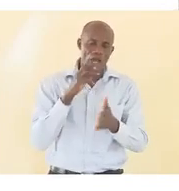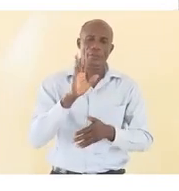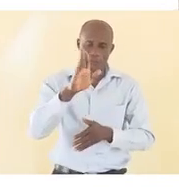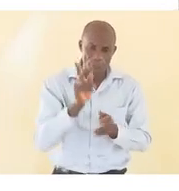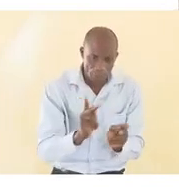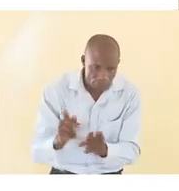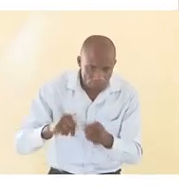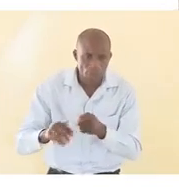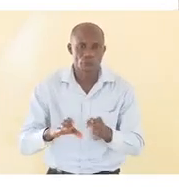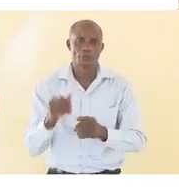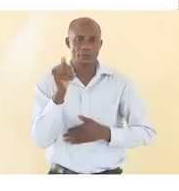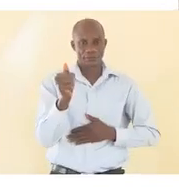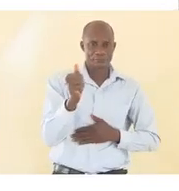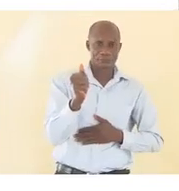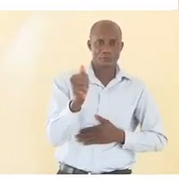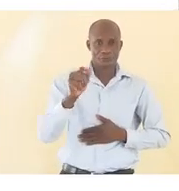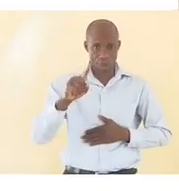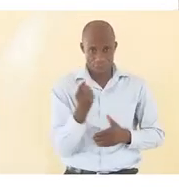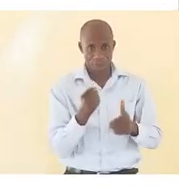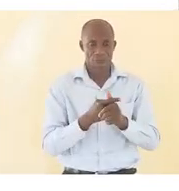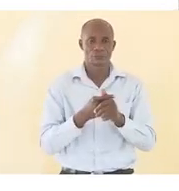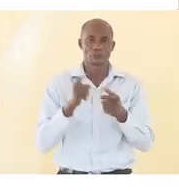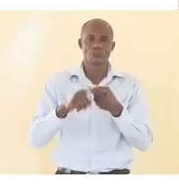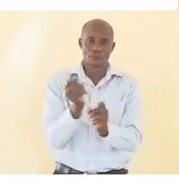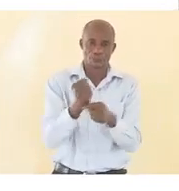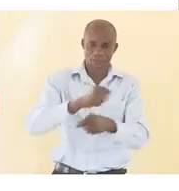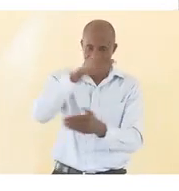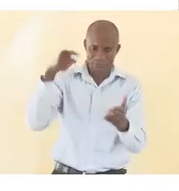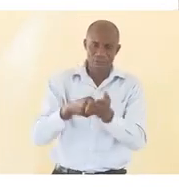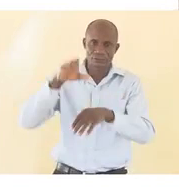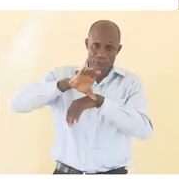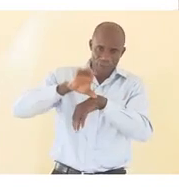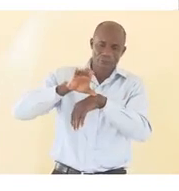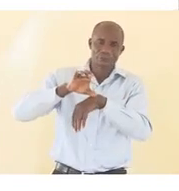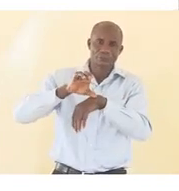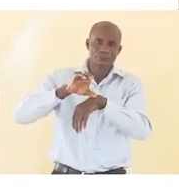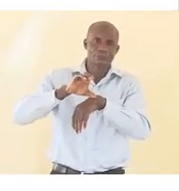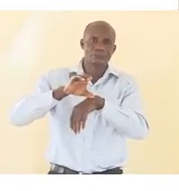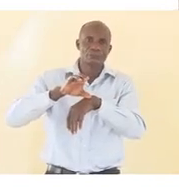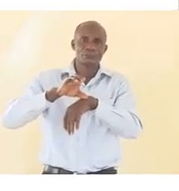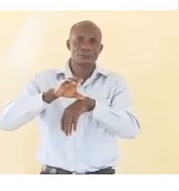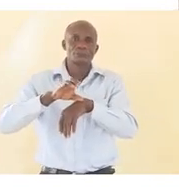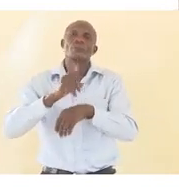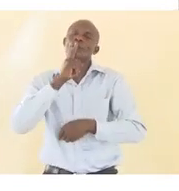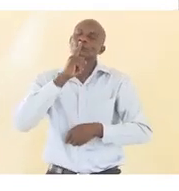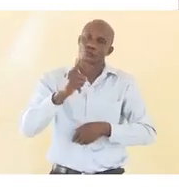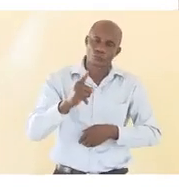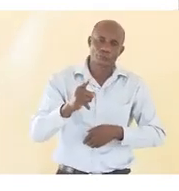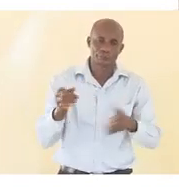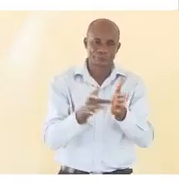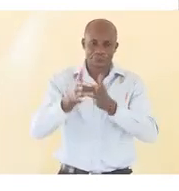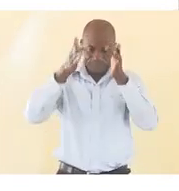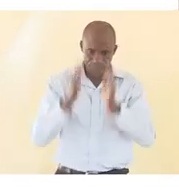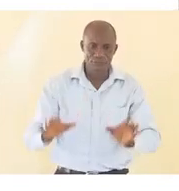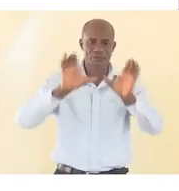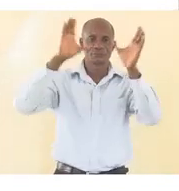do you plan to do? A, towards making this chaplaincy, Lux Terra chaplaincy, towards making it a true